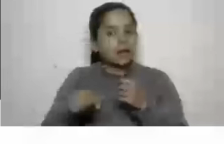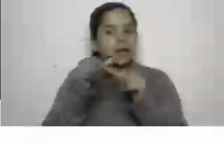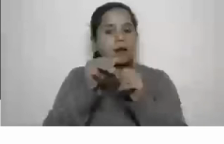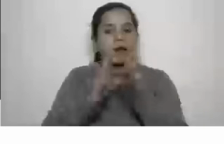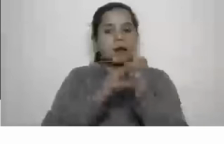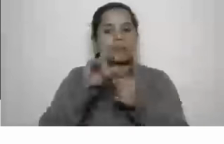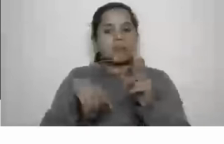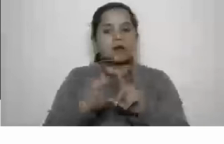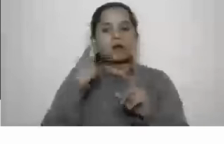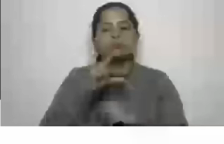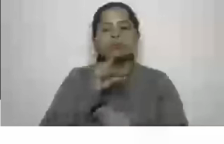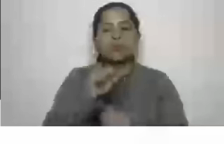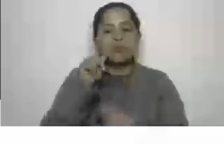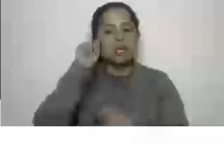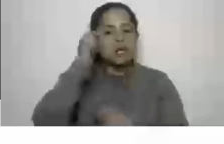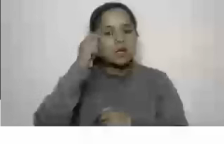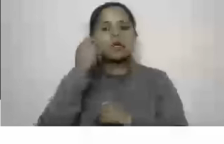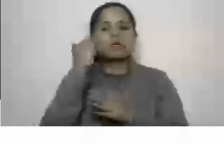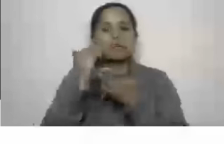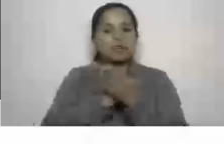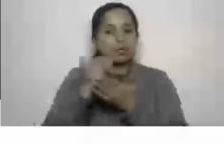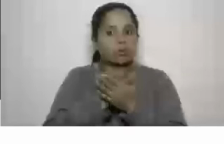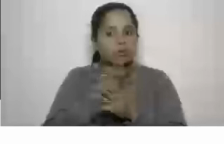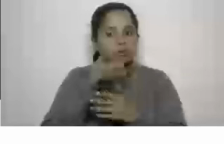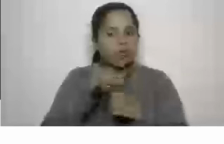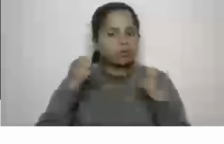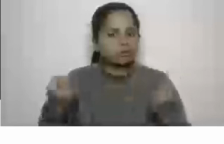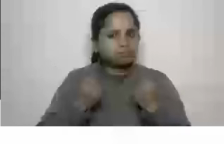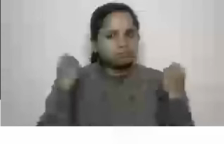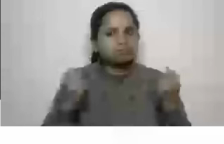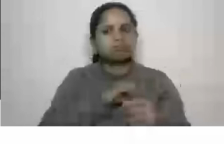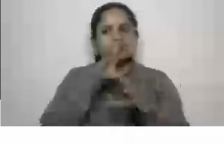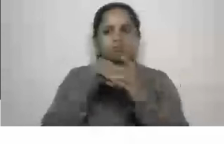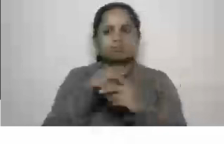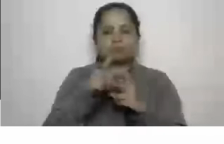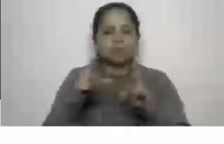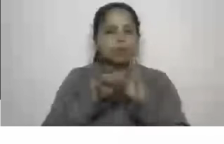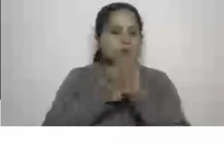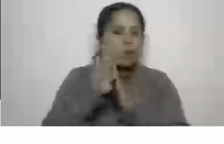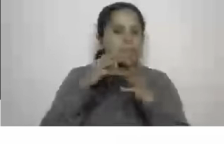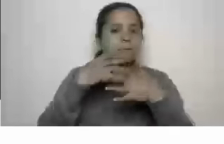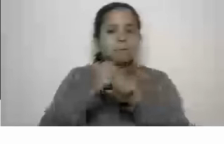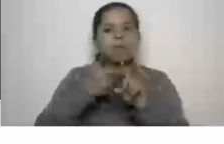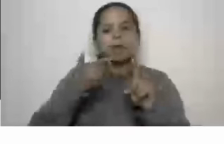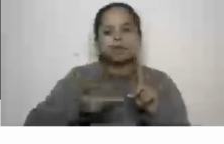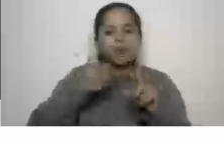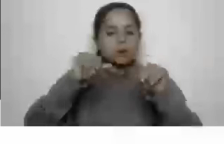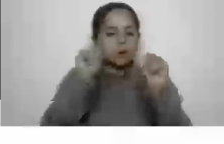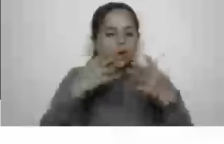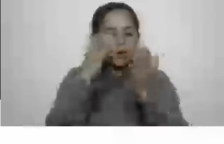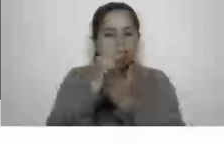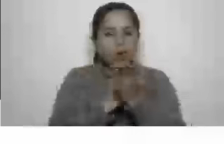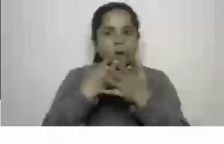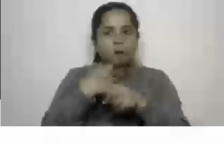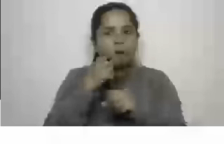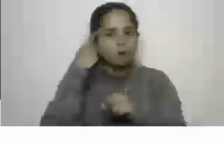for spoken English program and has been actively involved developing training modules and materials for